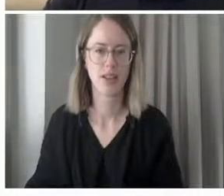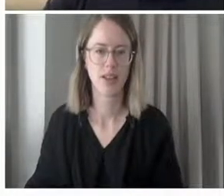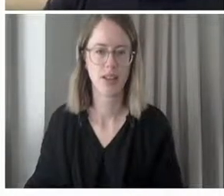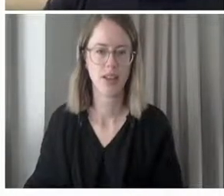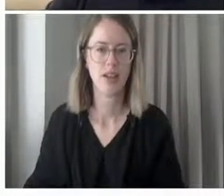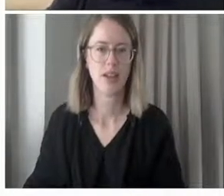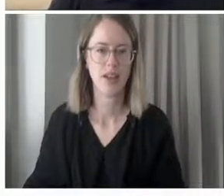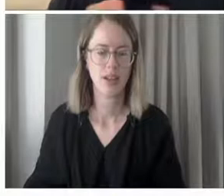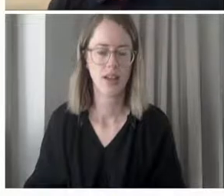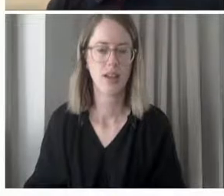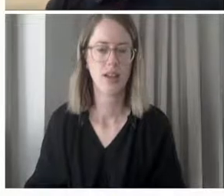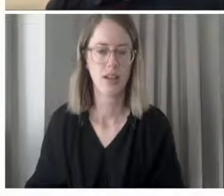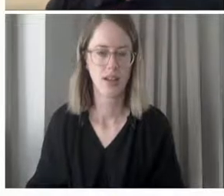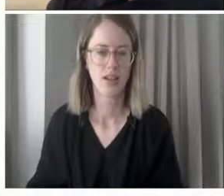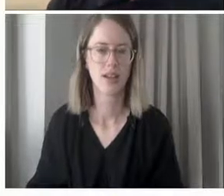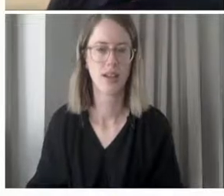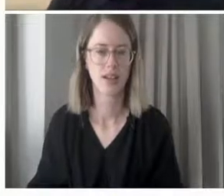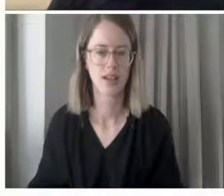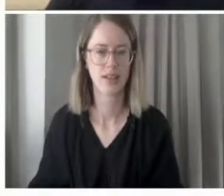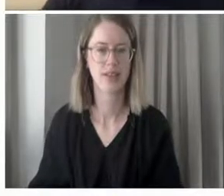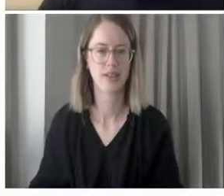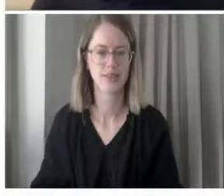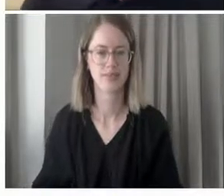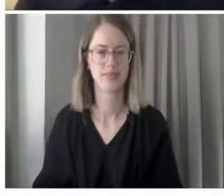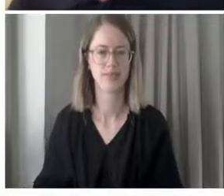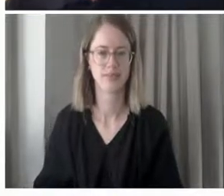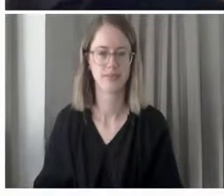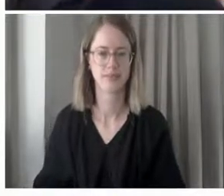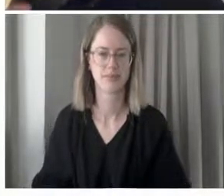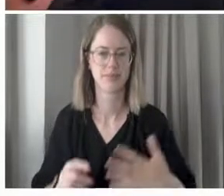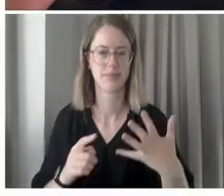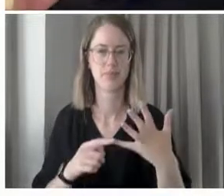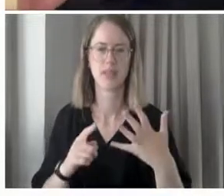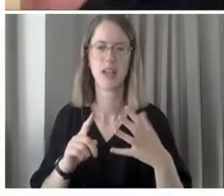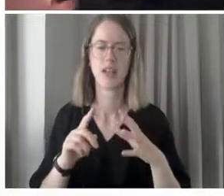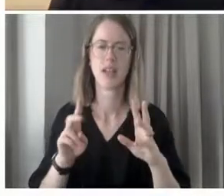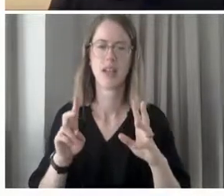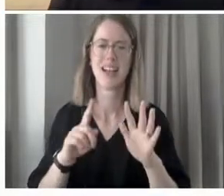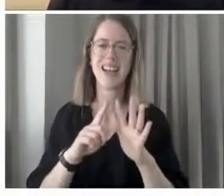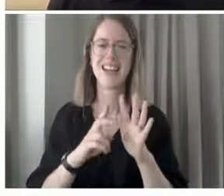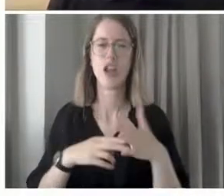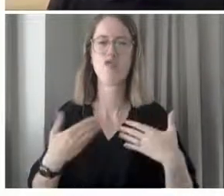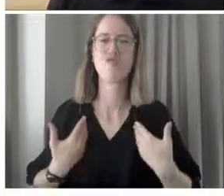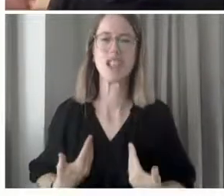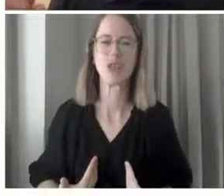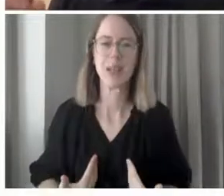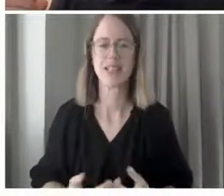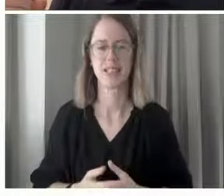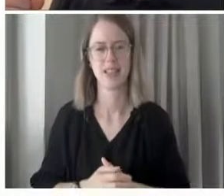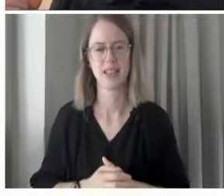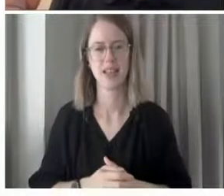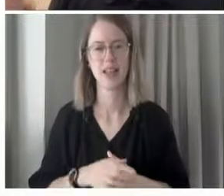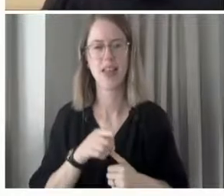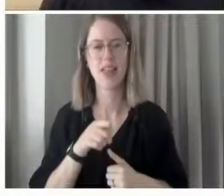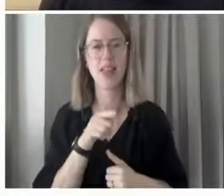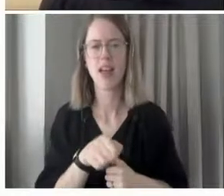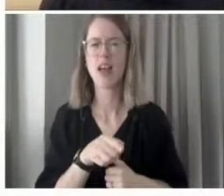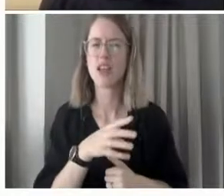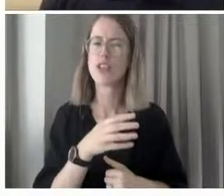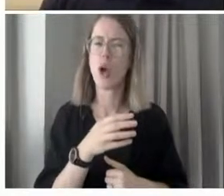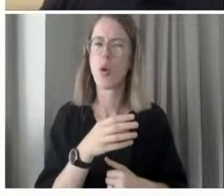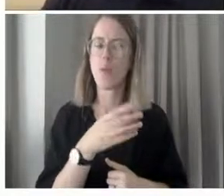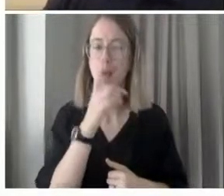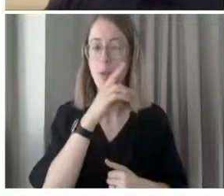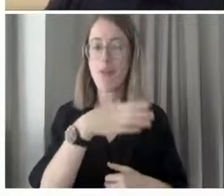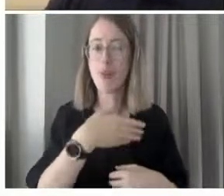Let's go on the bottom row here. We've got enrichment. Now, I said earlier, you know, these are not demographic. So you will find people of every age